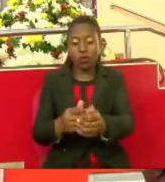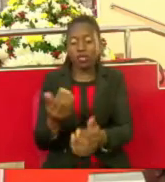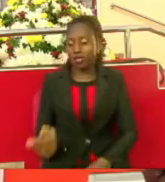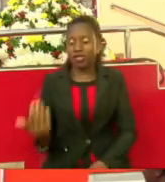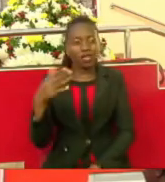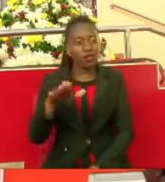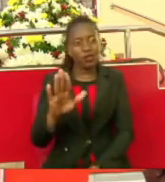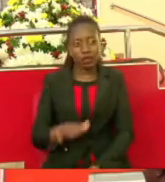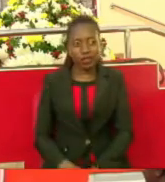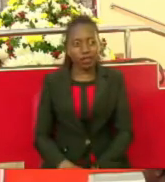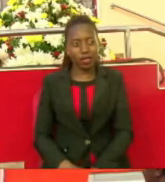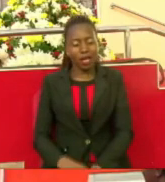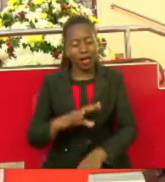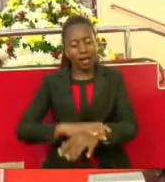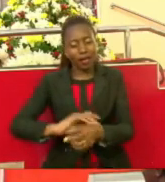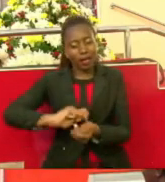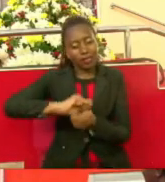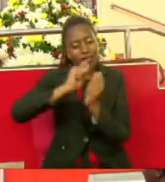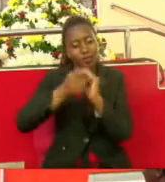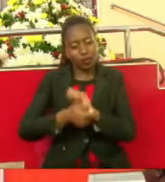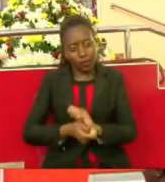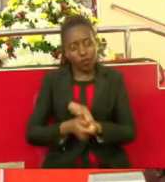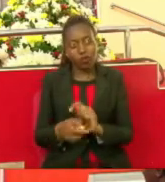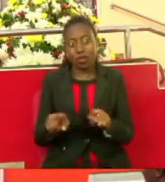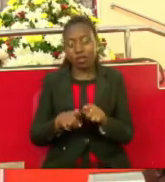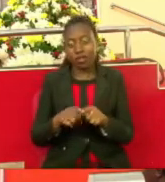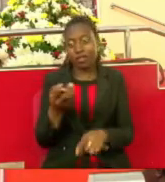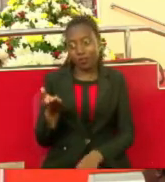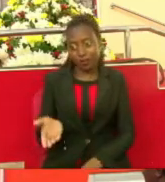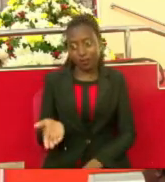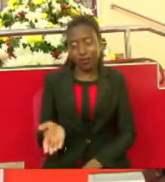and get the transformation of what we are seeing.